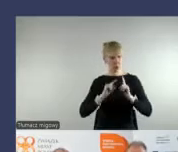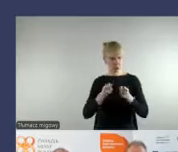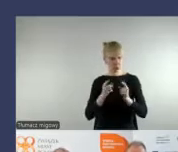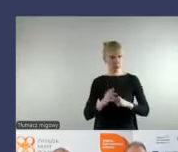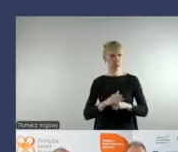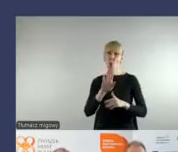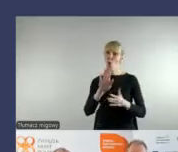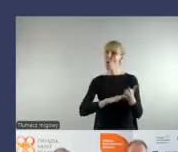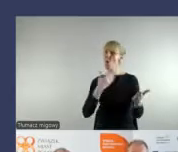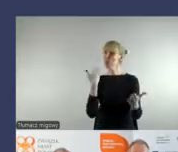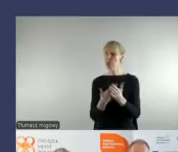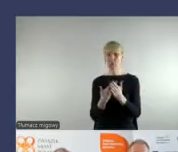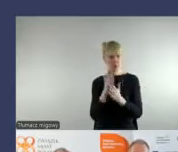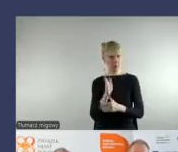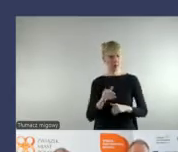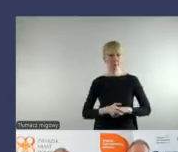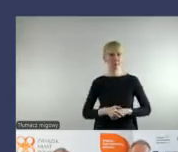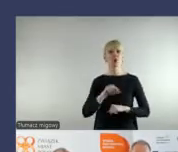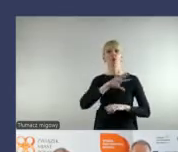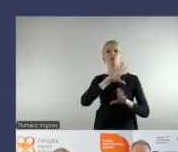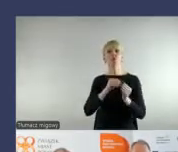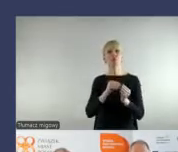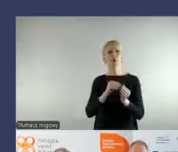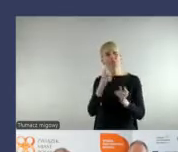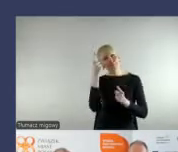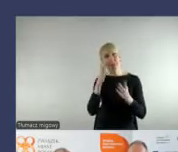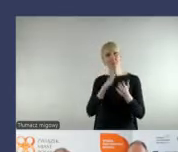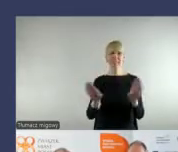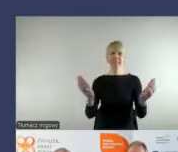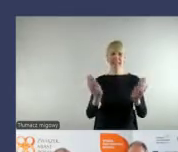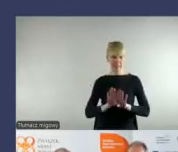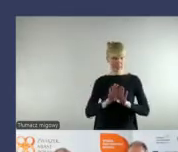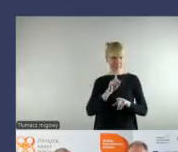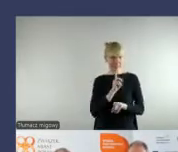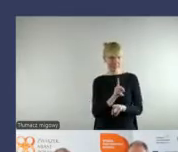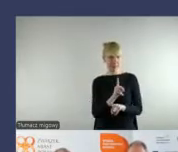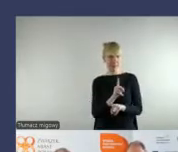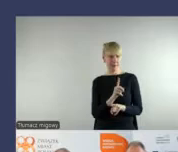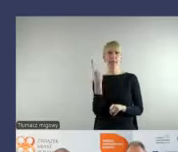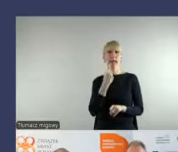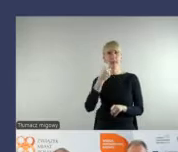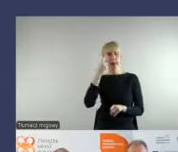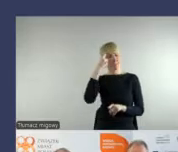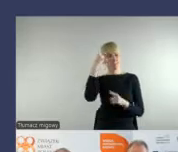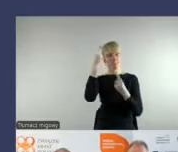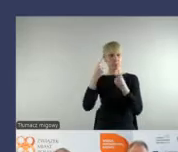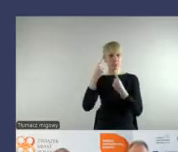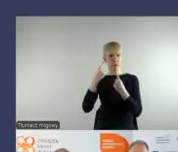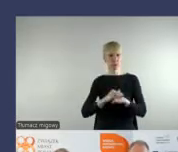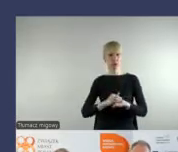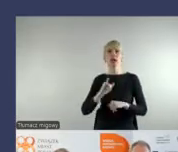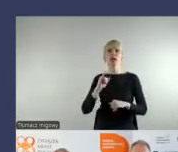representing different organizations, how to ensure their collaboration. I believe this is a very interesting example, and it's going to